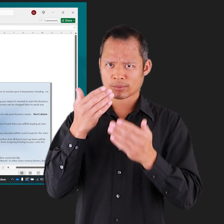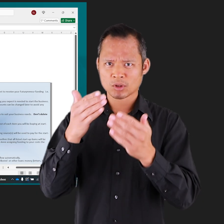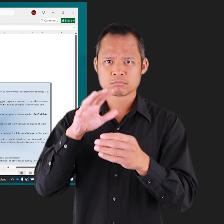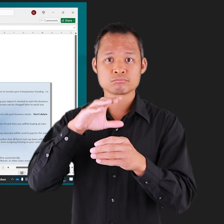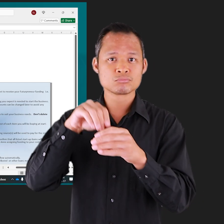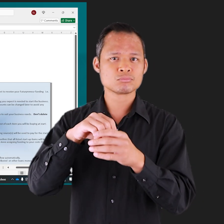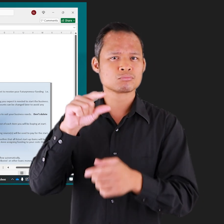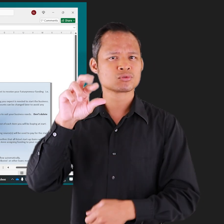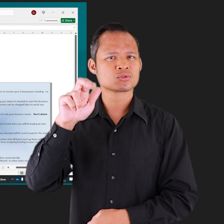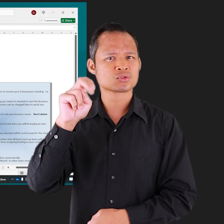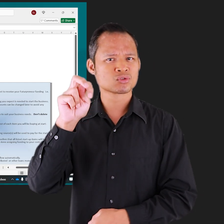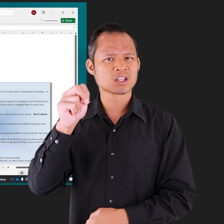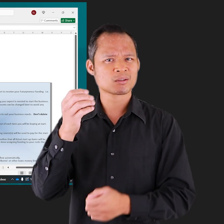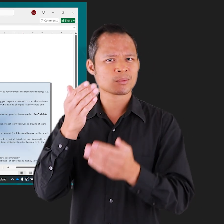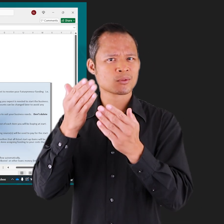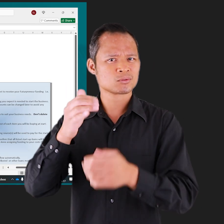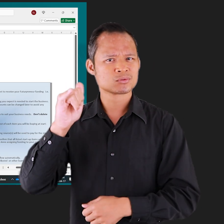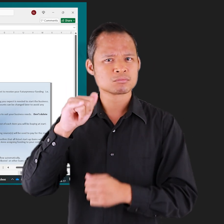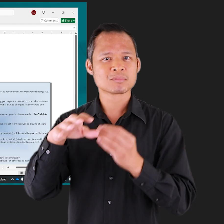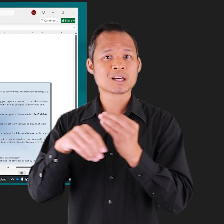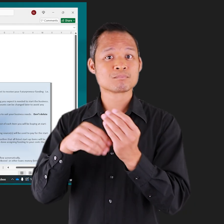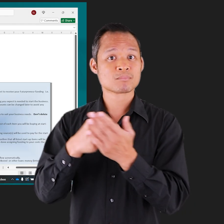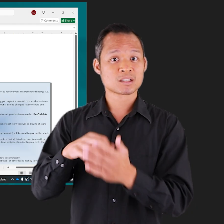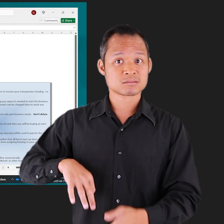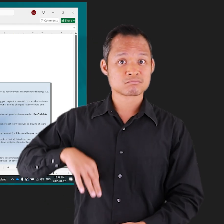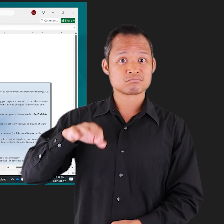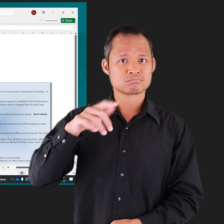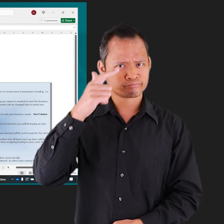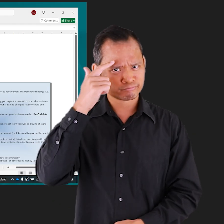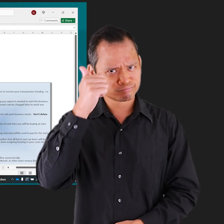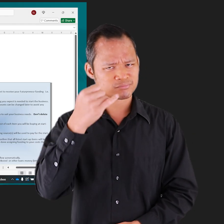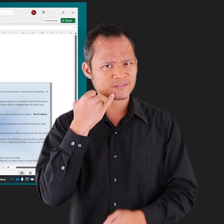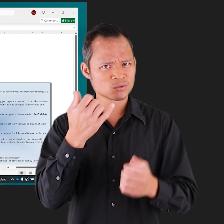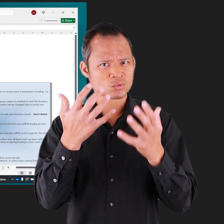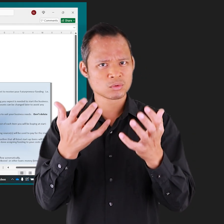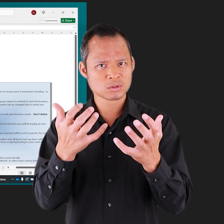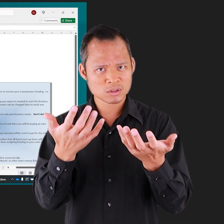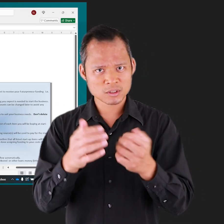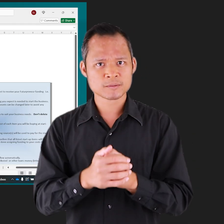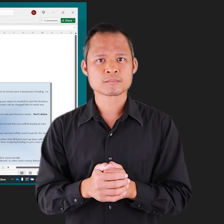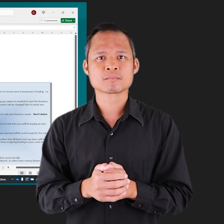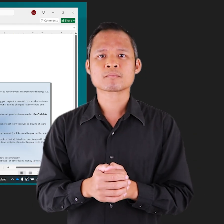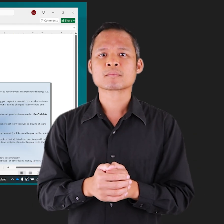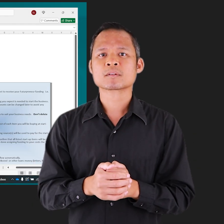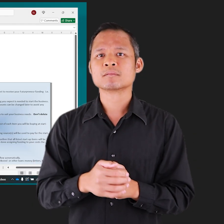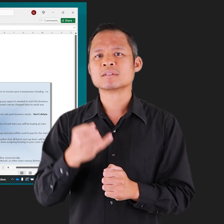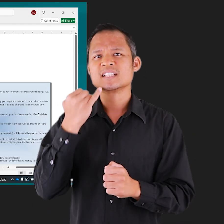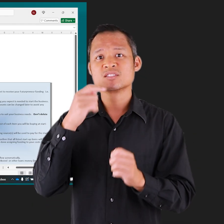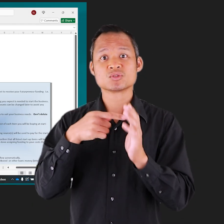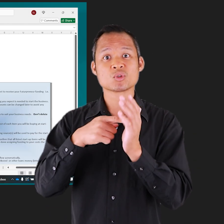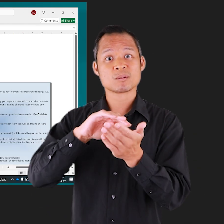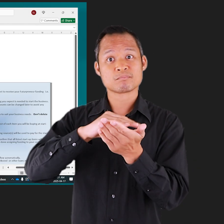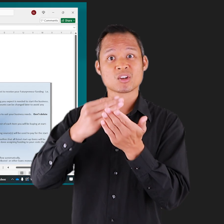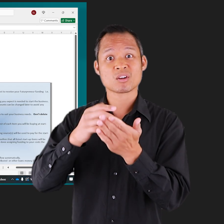approved before coming to Futurpreneur, including any grants. You can also add your own money under owner's contribution if you wish. You will just need